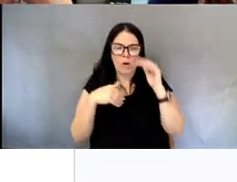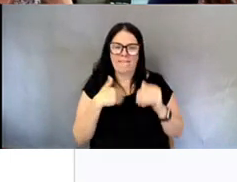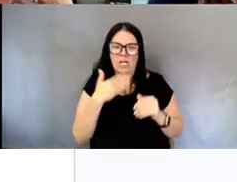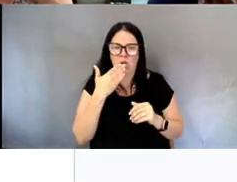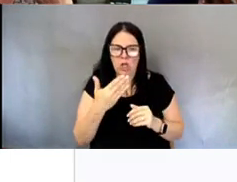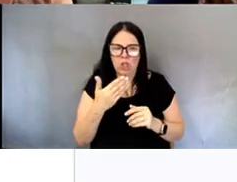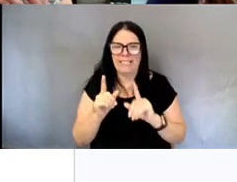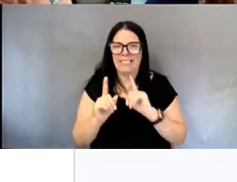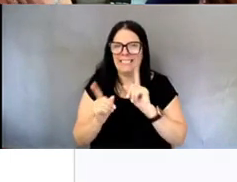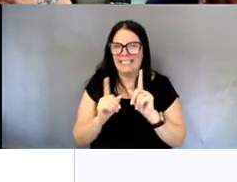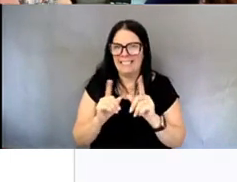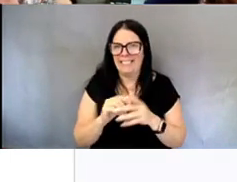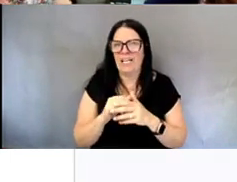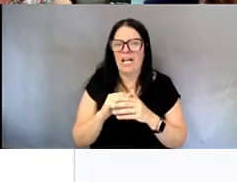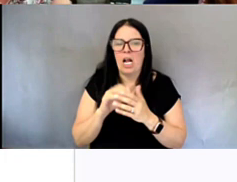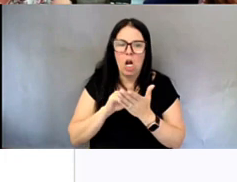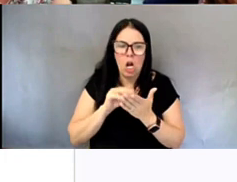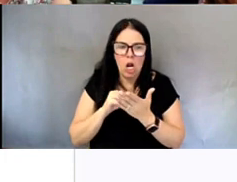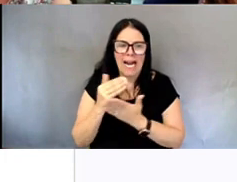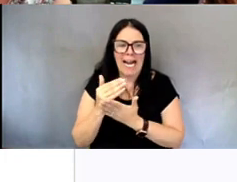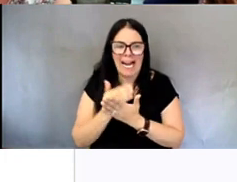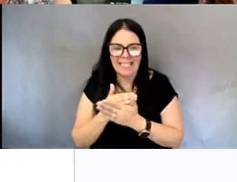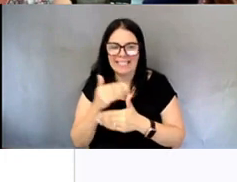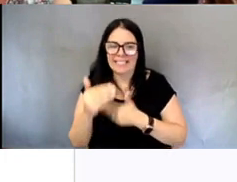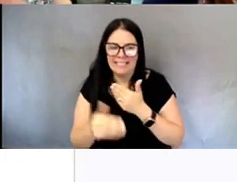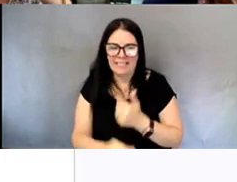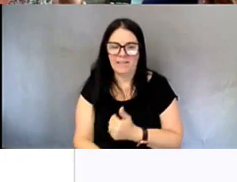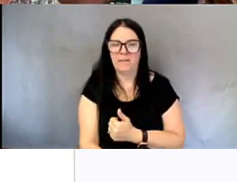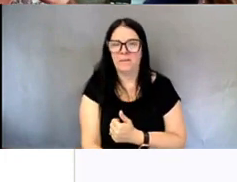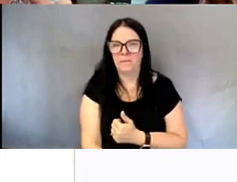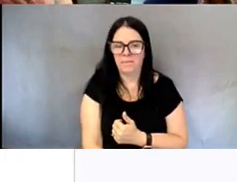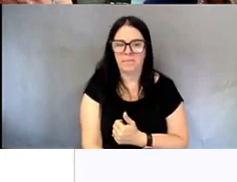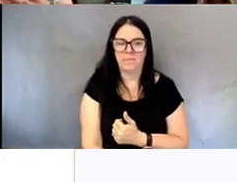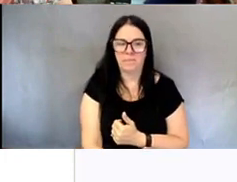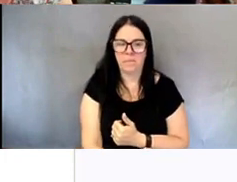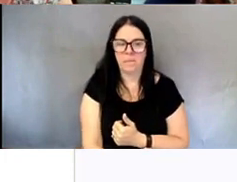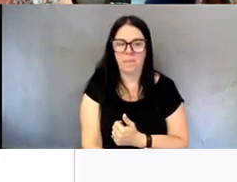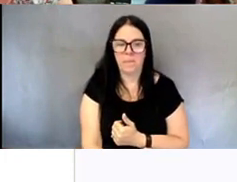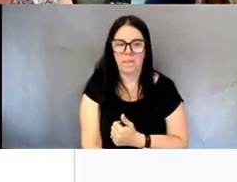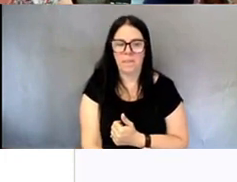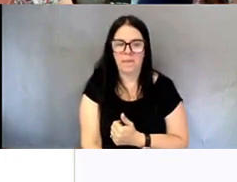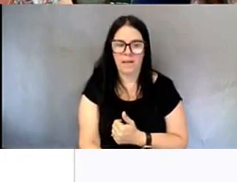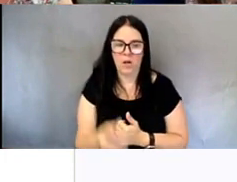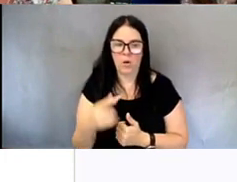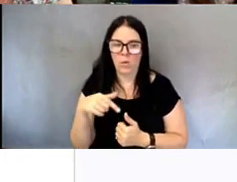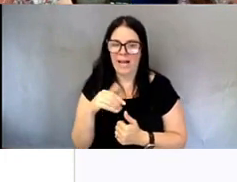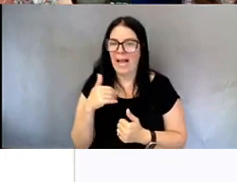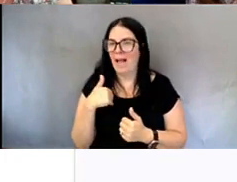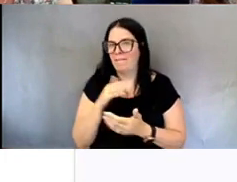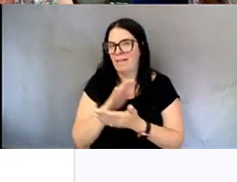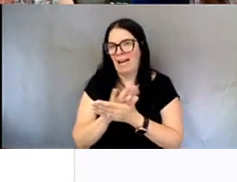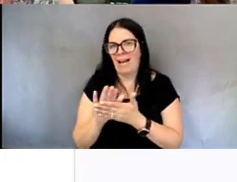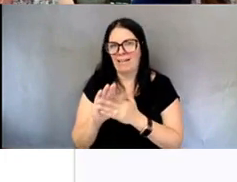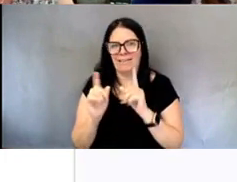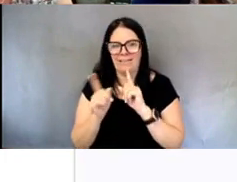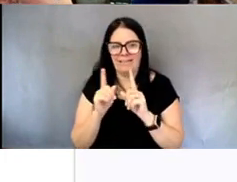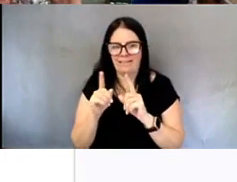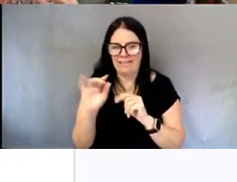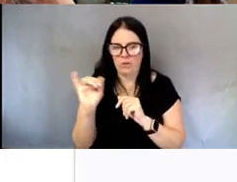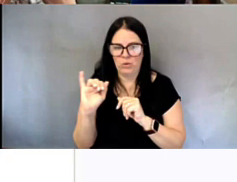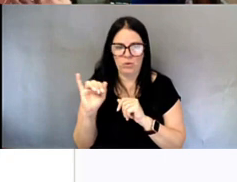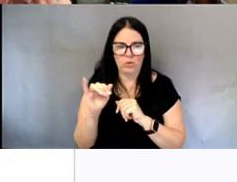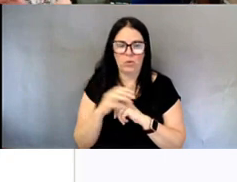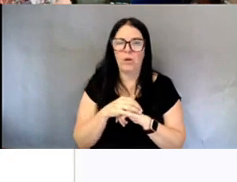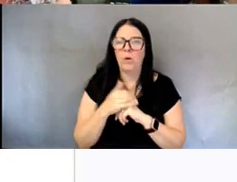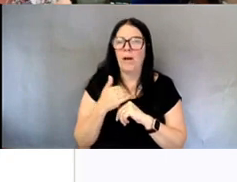and really, lots of lessons and sharing happening. Here in the main room, we really had nice conversations as well. We just have